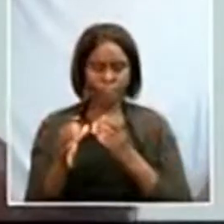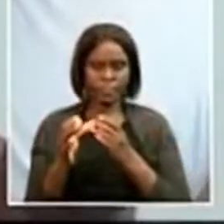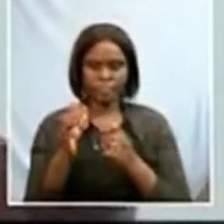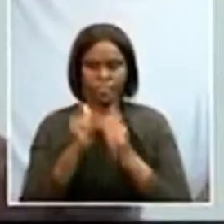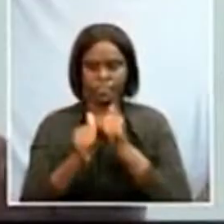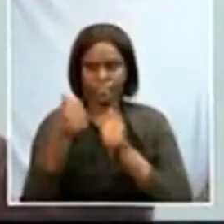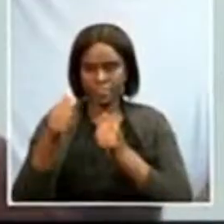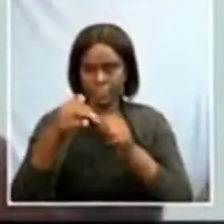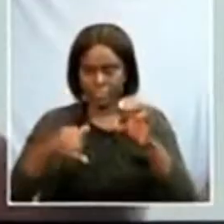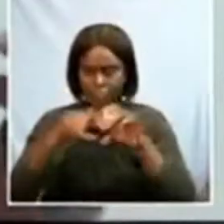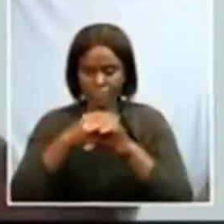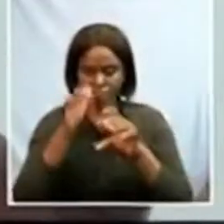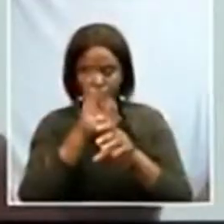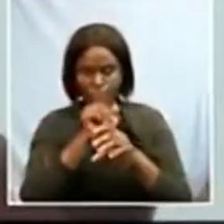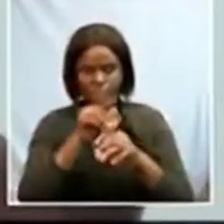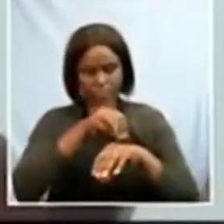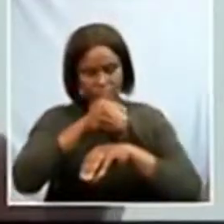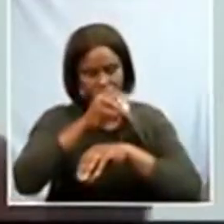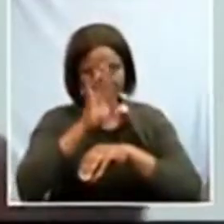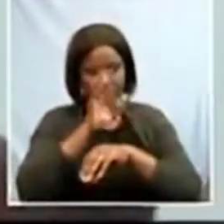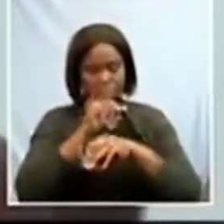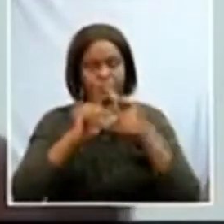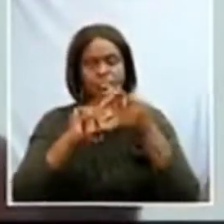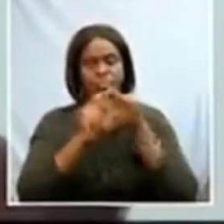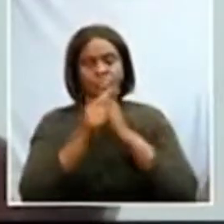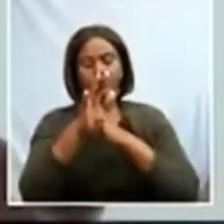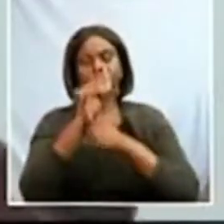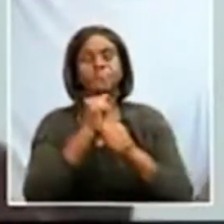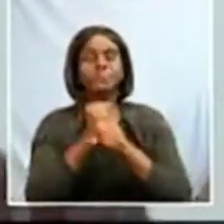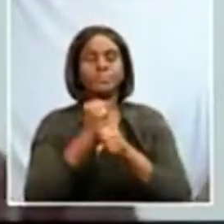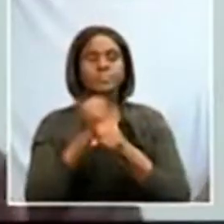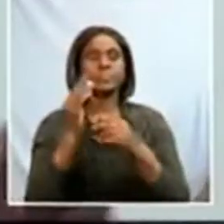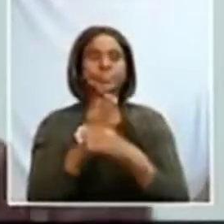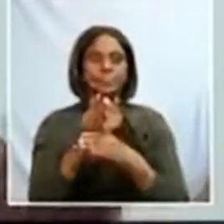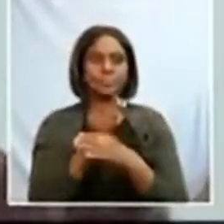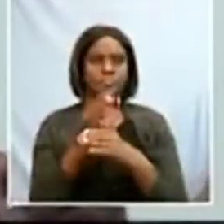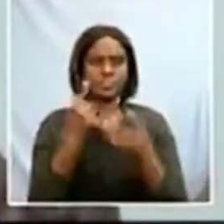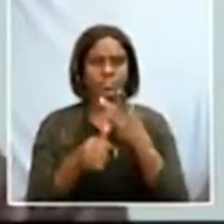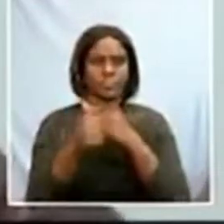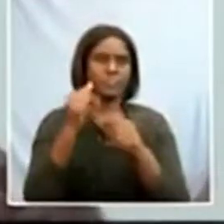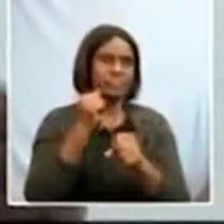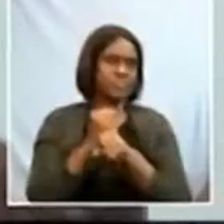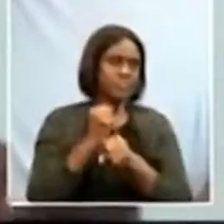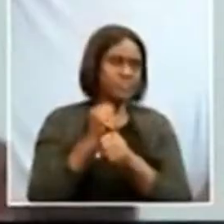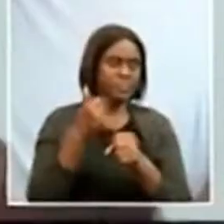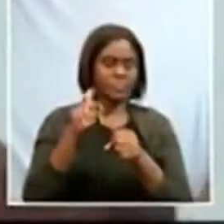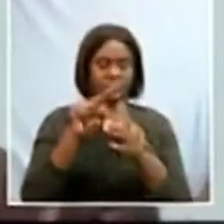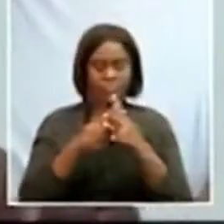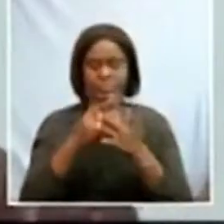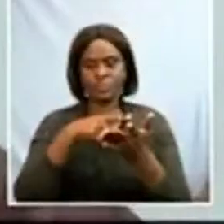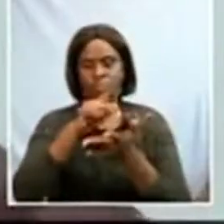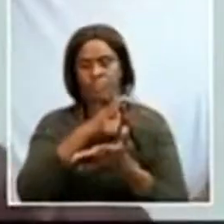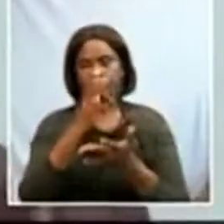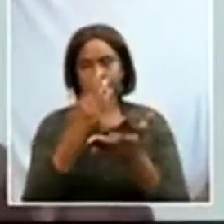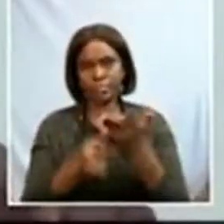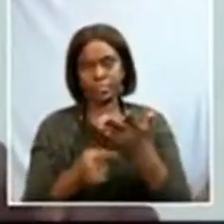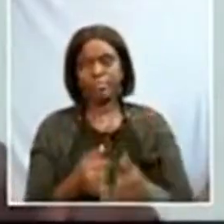that you engaged, you advised to change their scope of business? What are they doing? Have they started paying back?